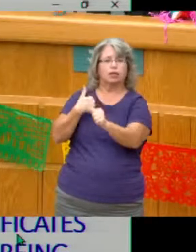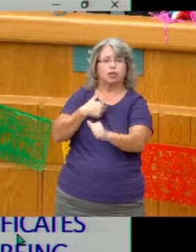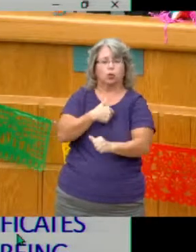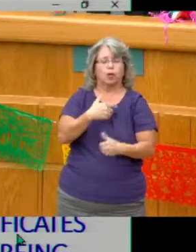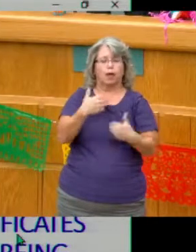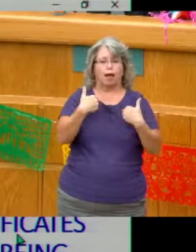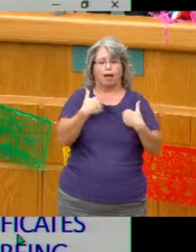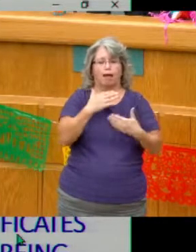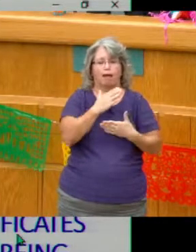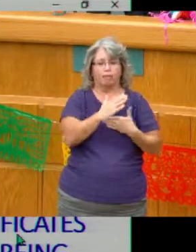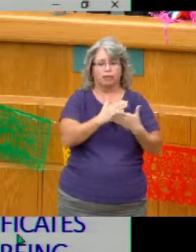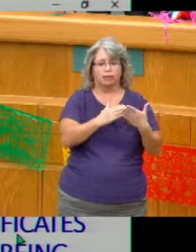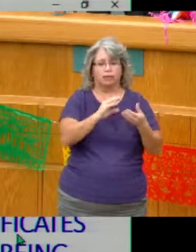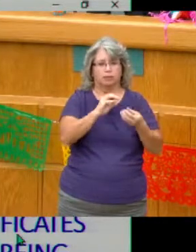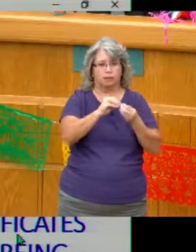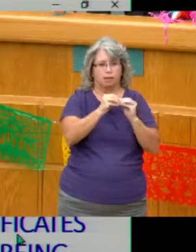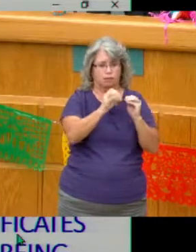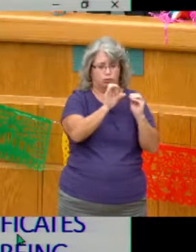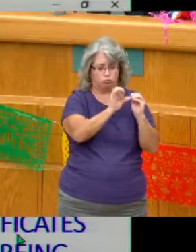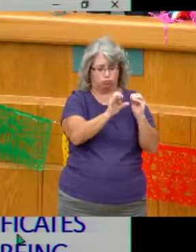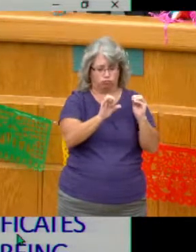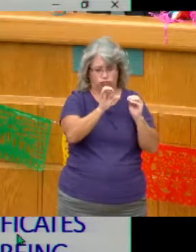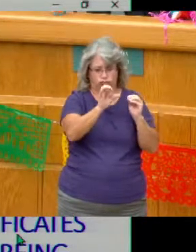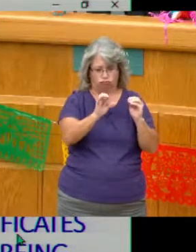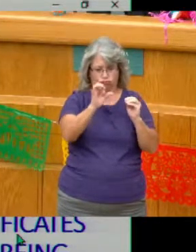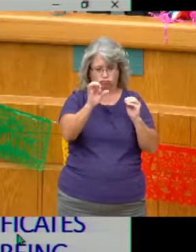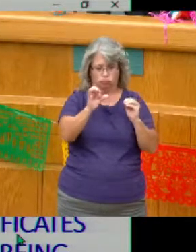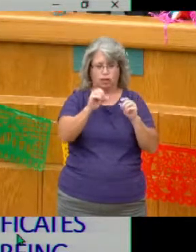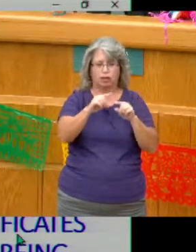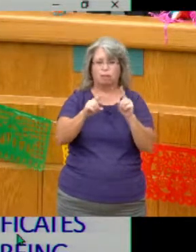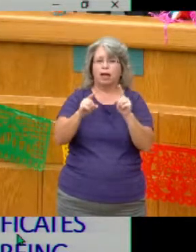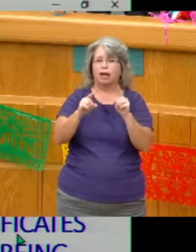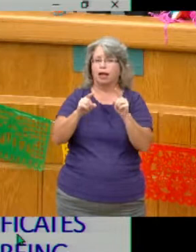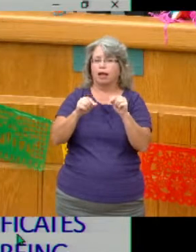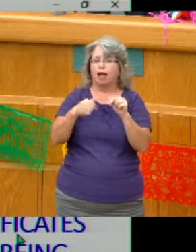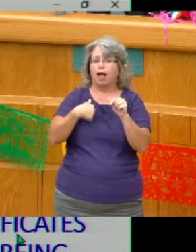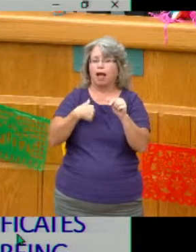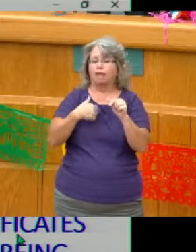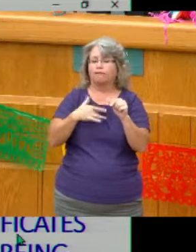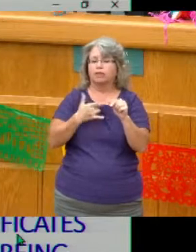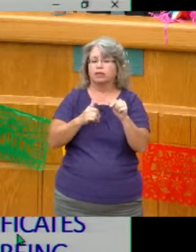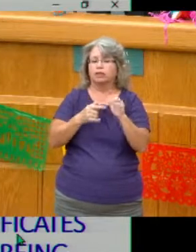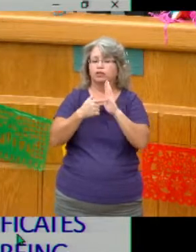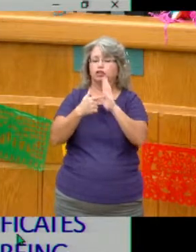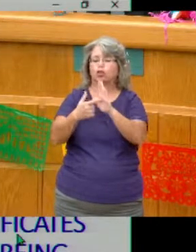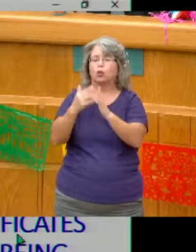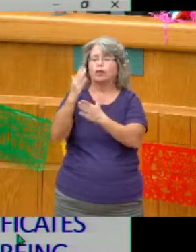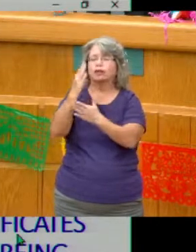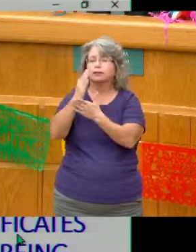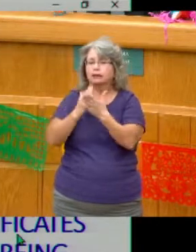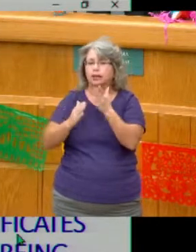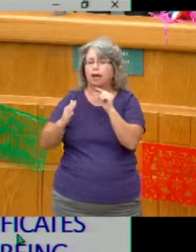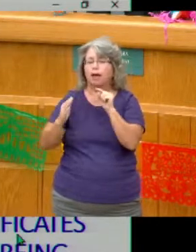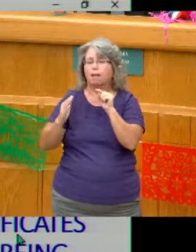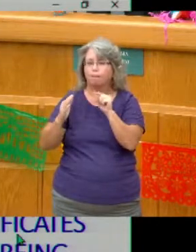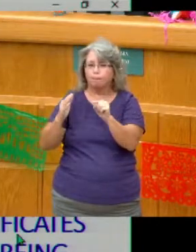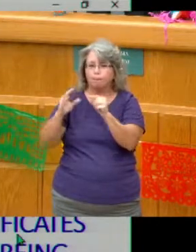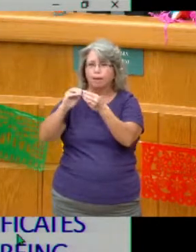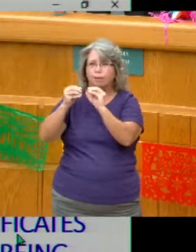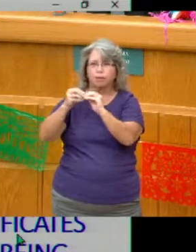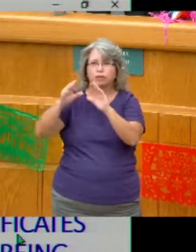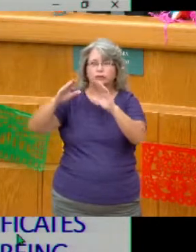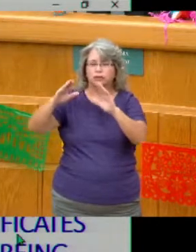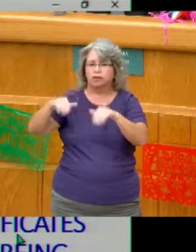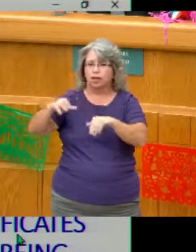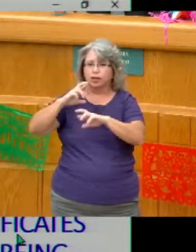represent counts that are not complete yet. And each week, when I compare this to the previous week, points back here are still pushing higher. So I